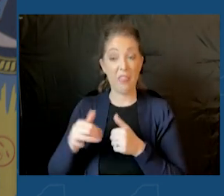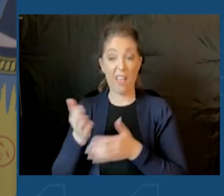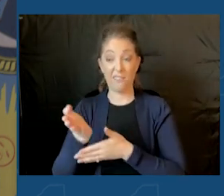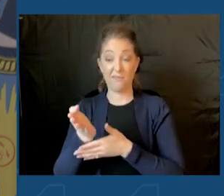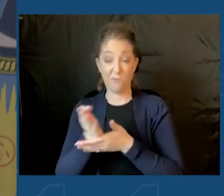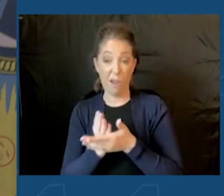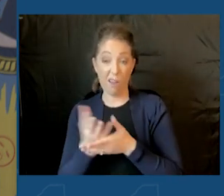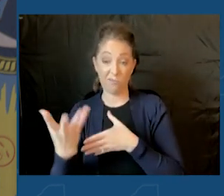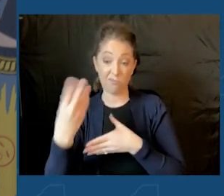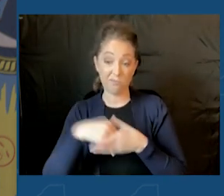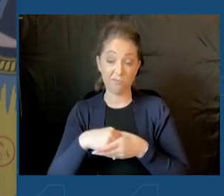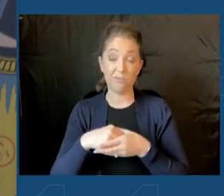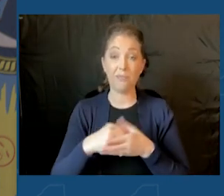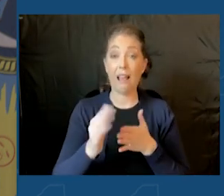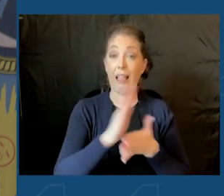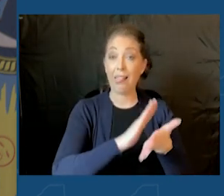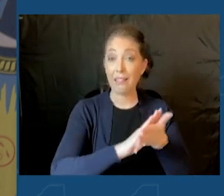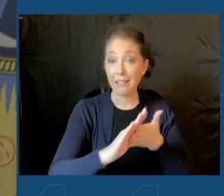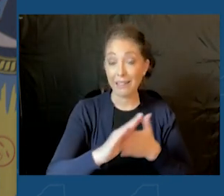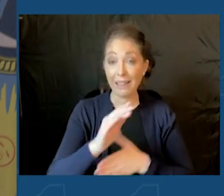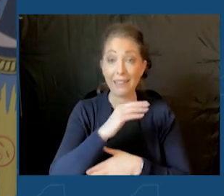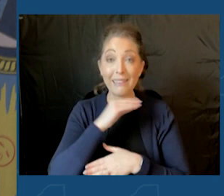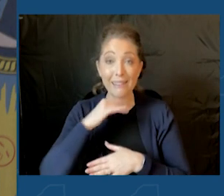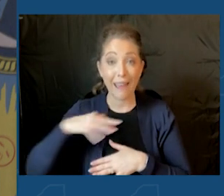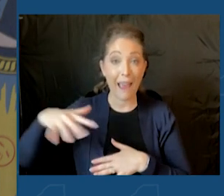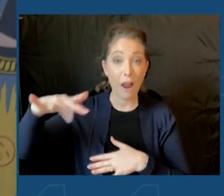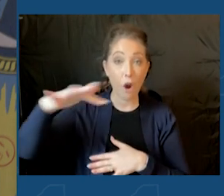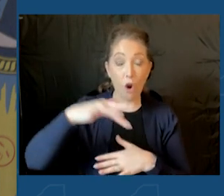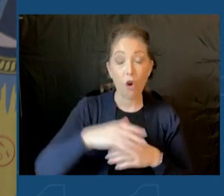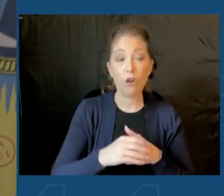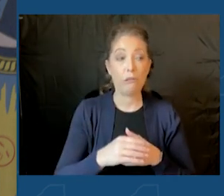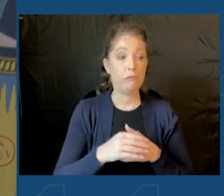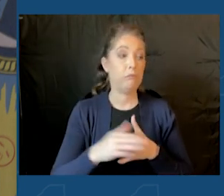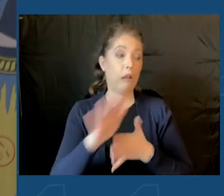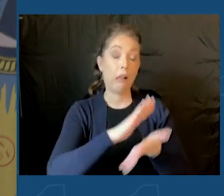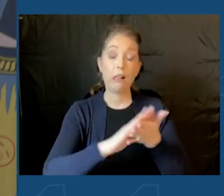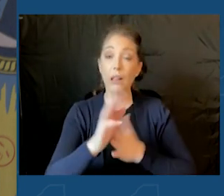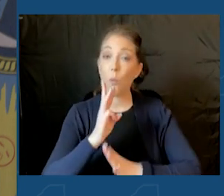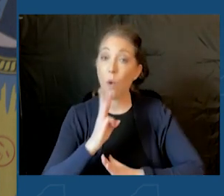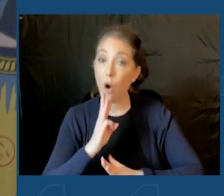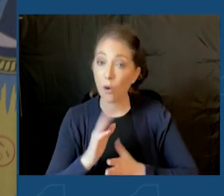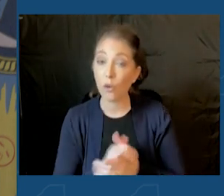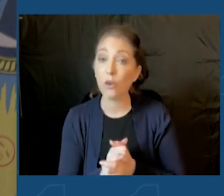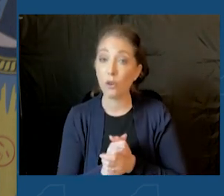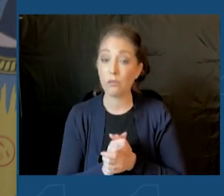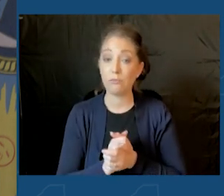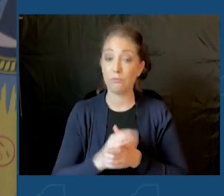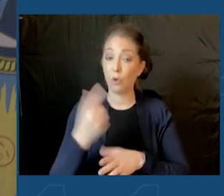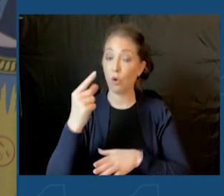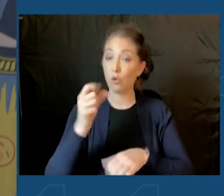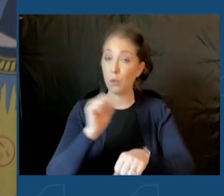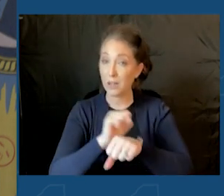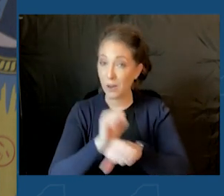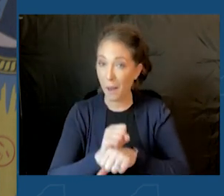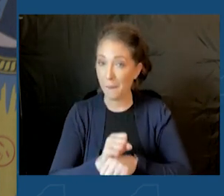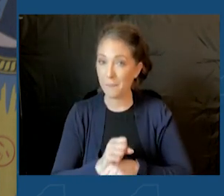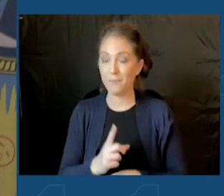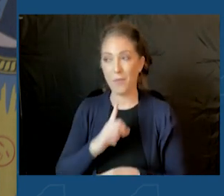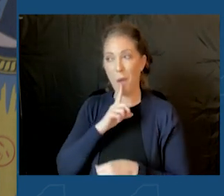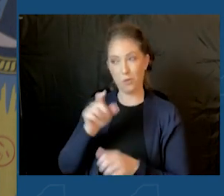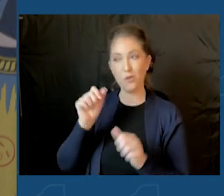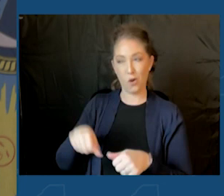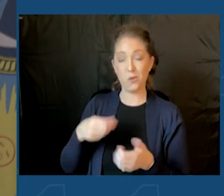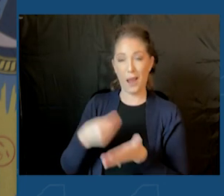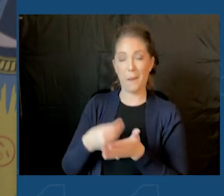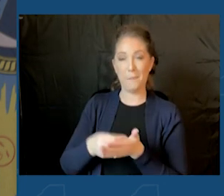water, and green jobs initiative. So we have a lot of ways we're looking to spend it. I'm sure you have no trouble spending that money, but it has to be